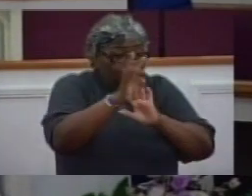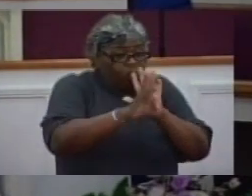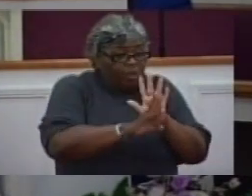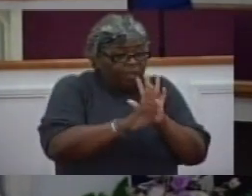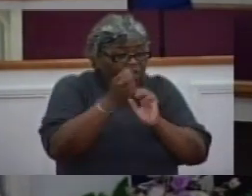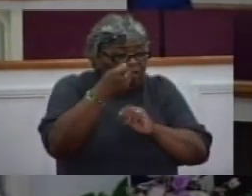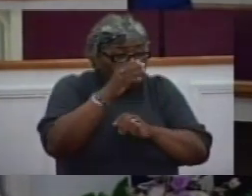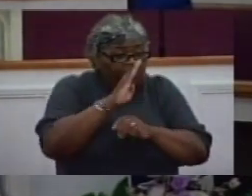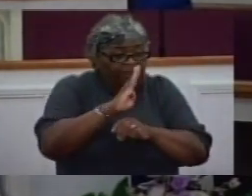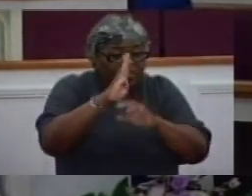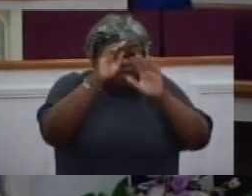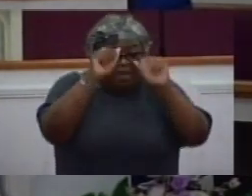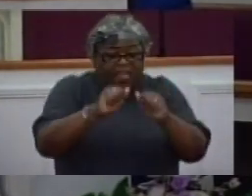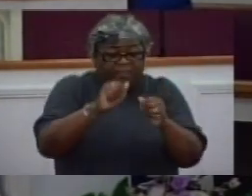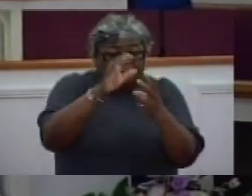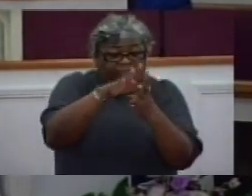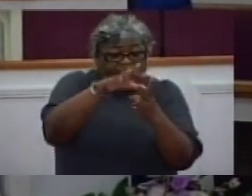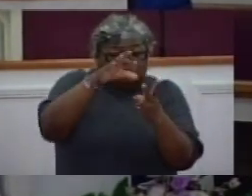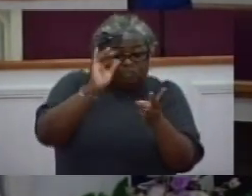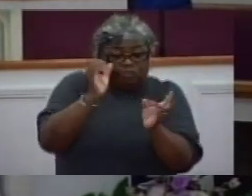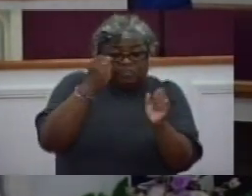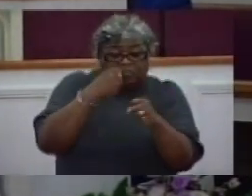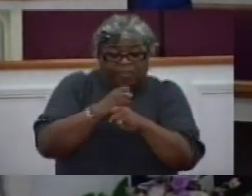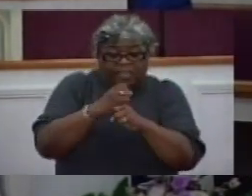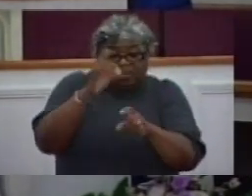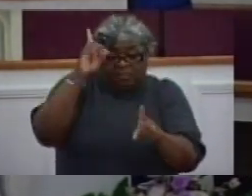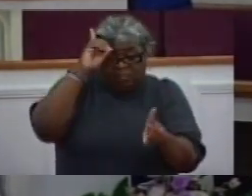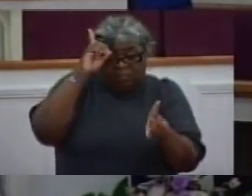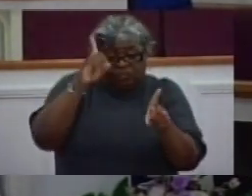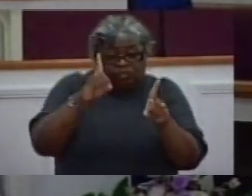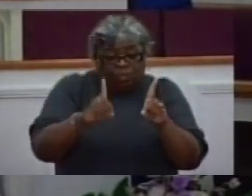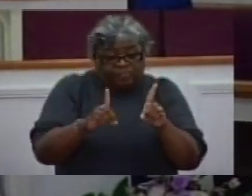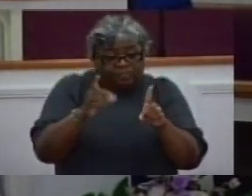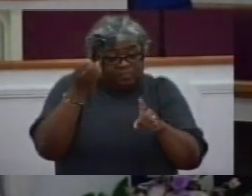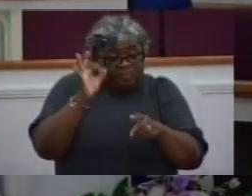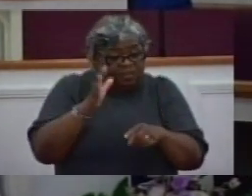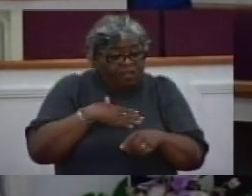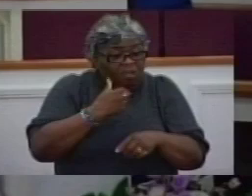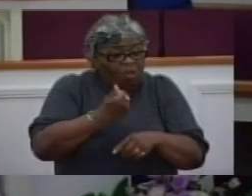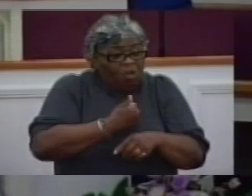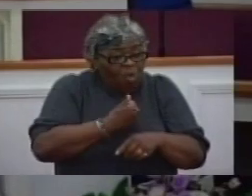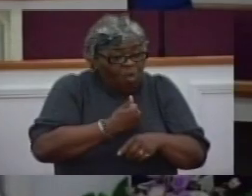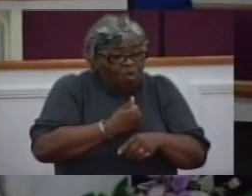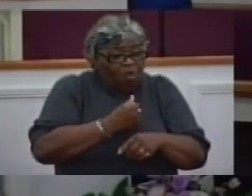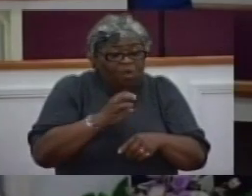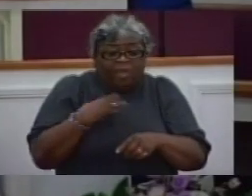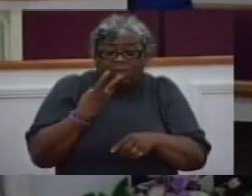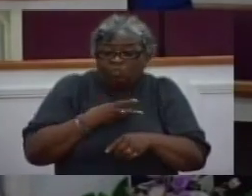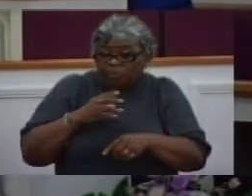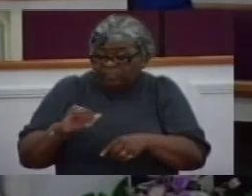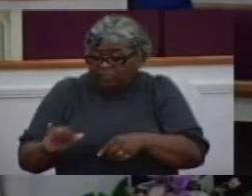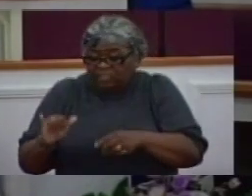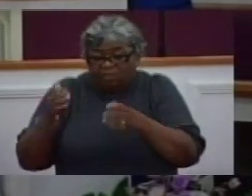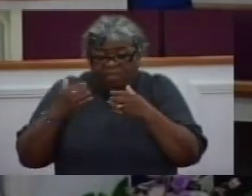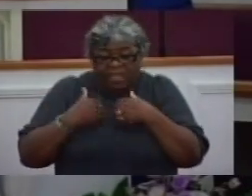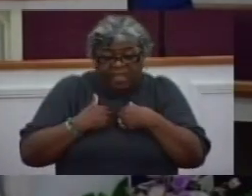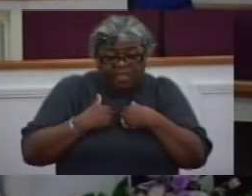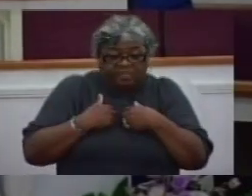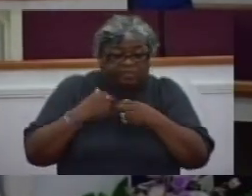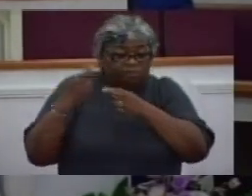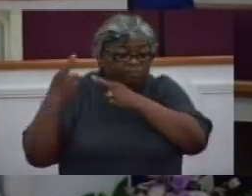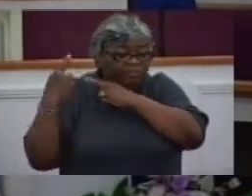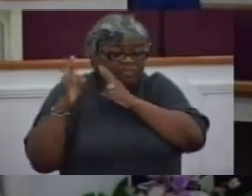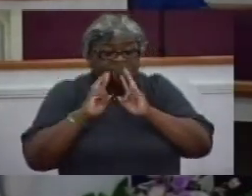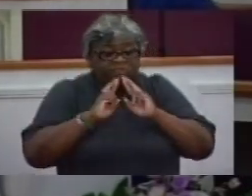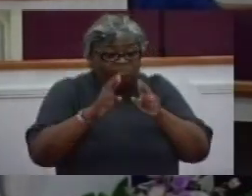being able to choose and make choices of our own, we still had to